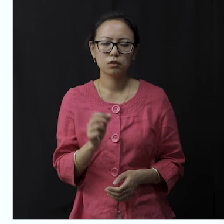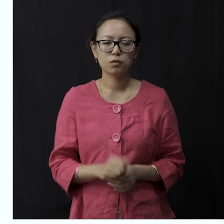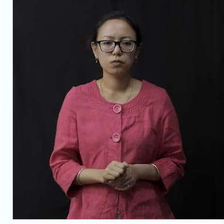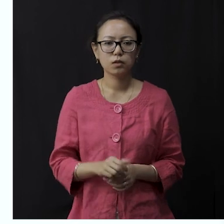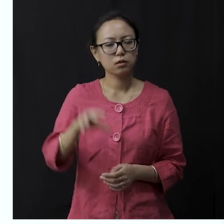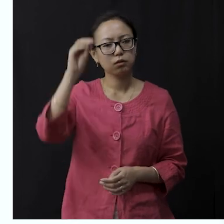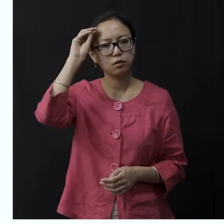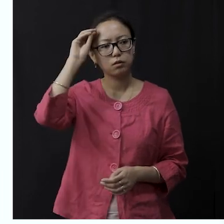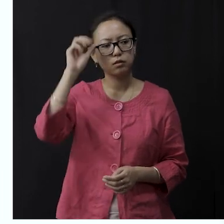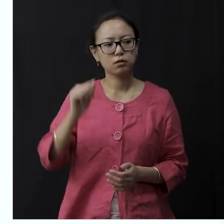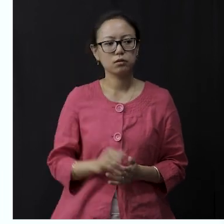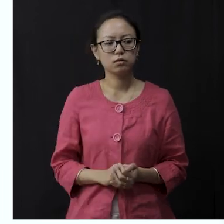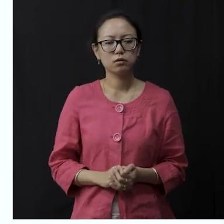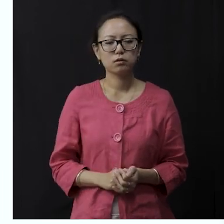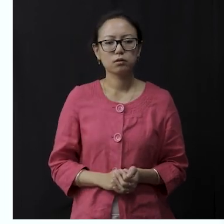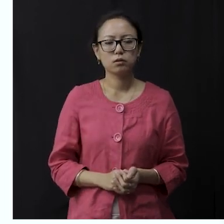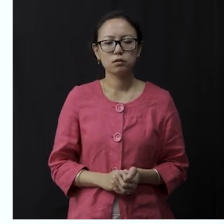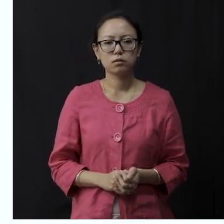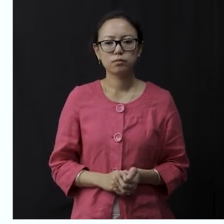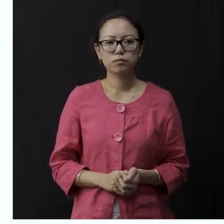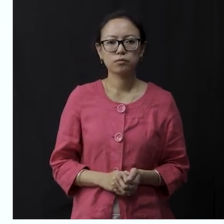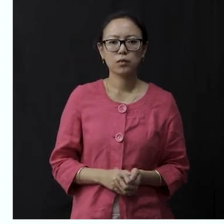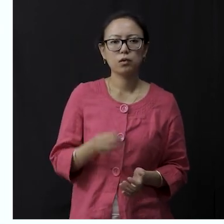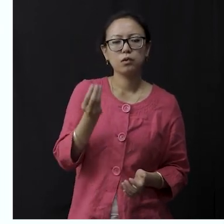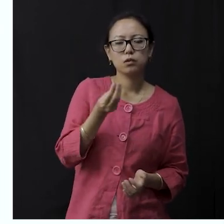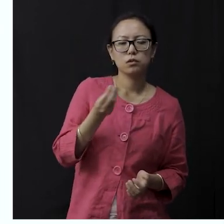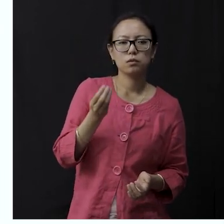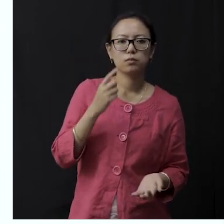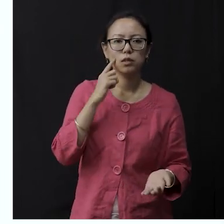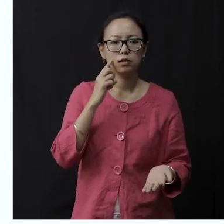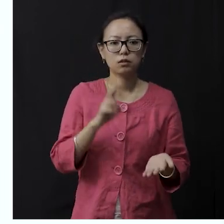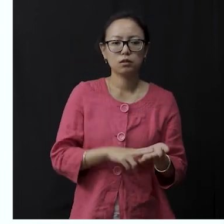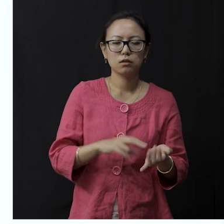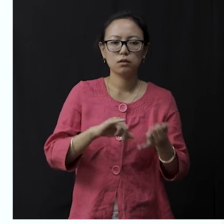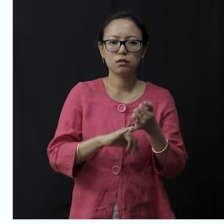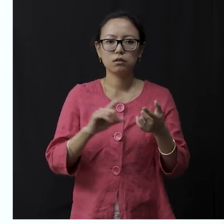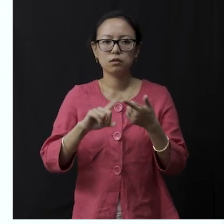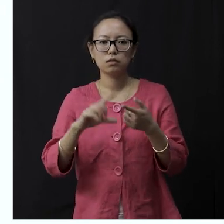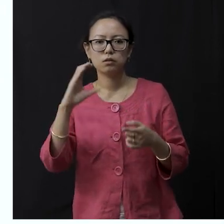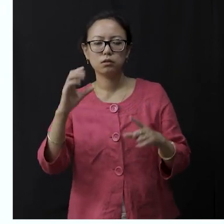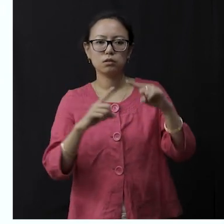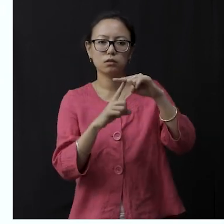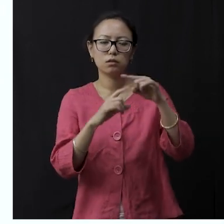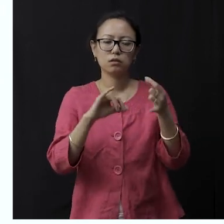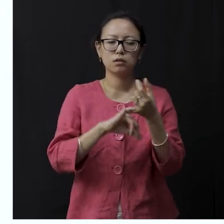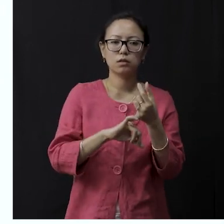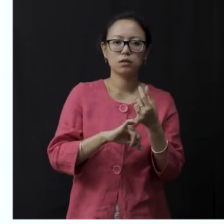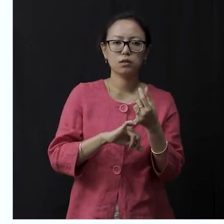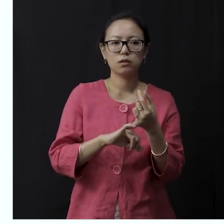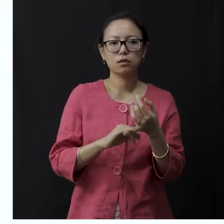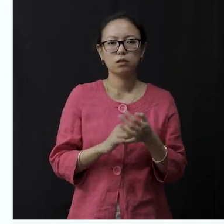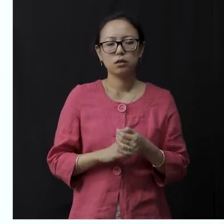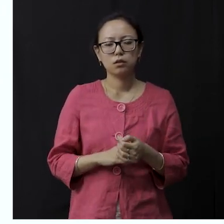in this poem, right? Now we have also learned some names of insects, right? We have also learned different kinds of insects names like